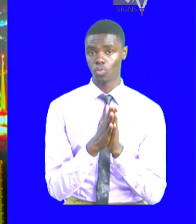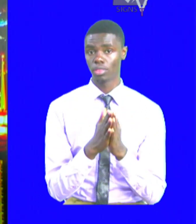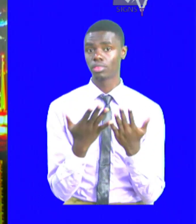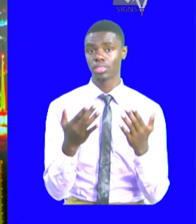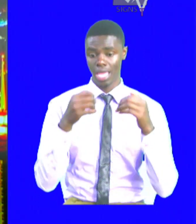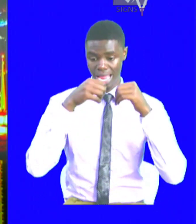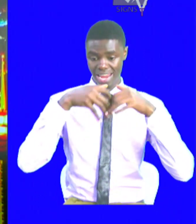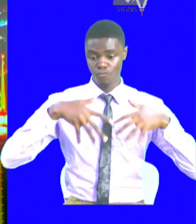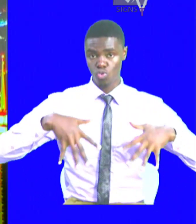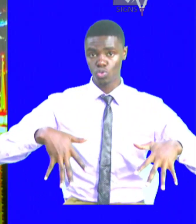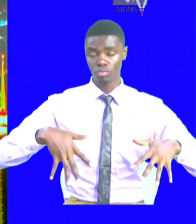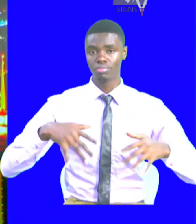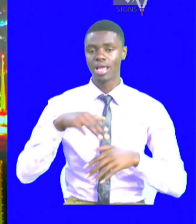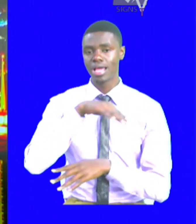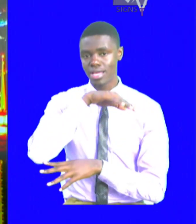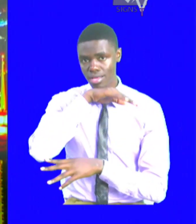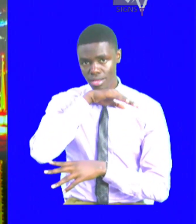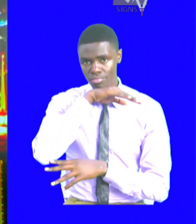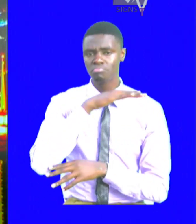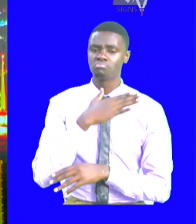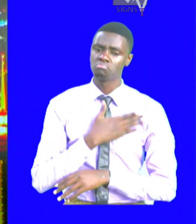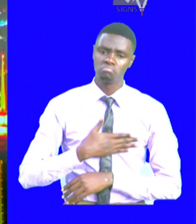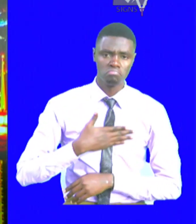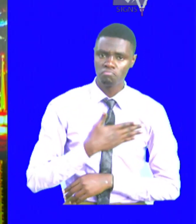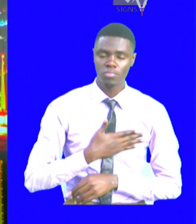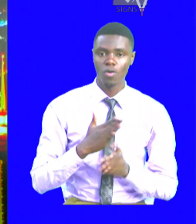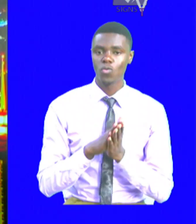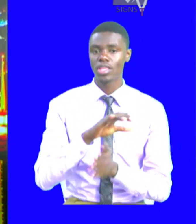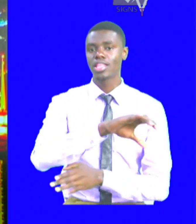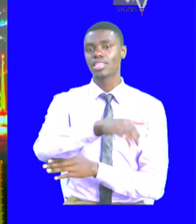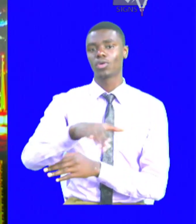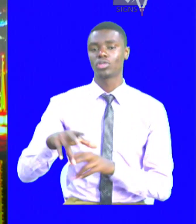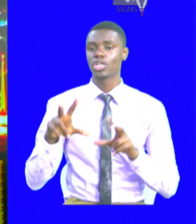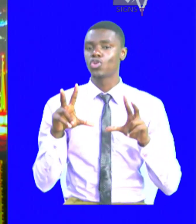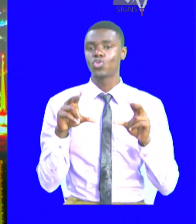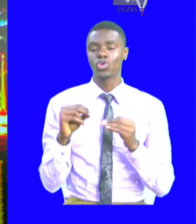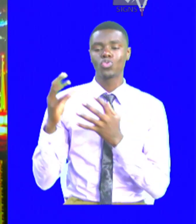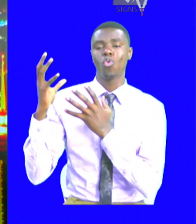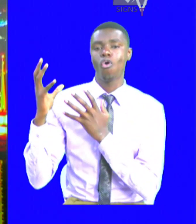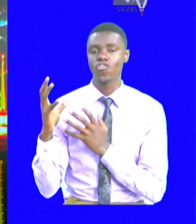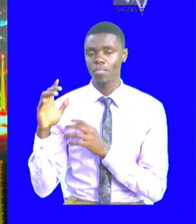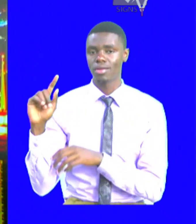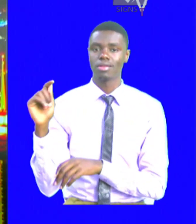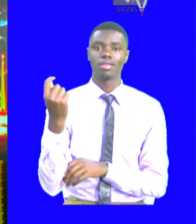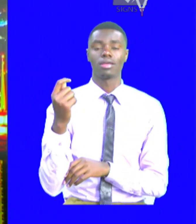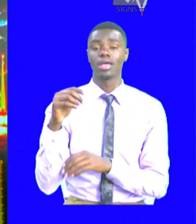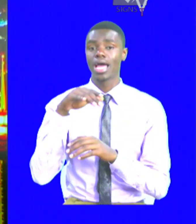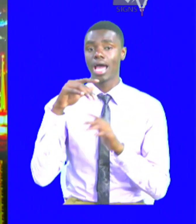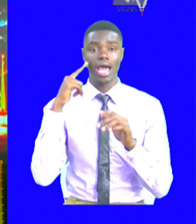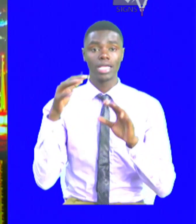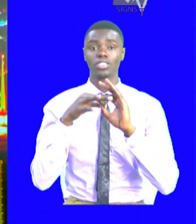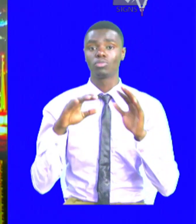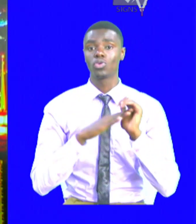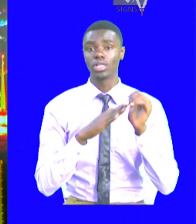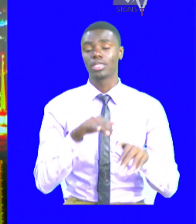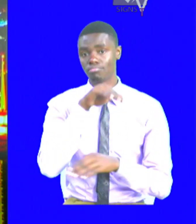of devolution, and Raila Odinga pleaded with the counties not to overburden Kenyans. Now, as new leader, Raila Odinga